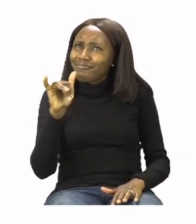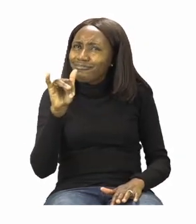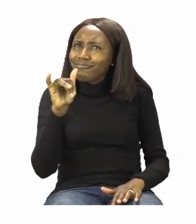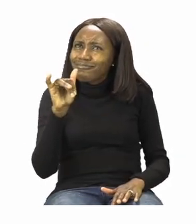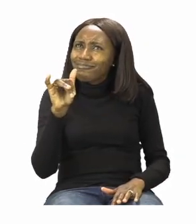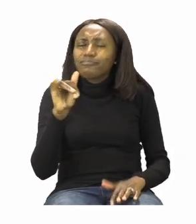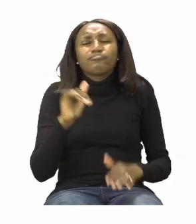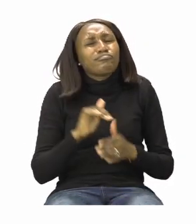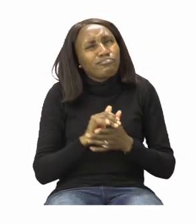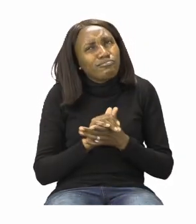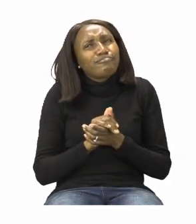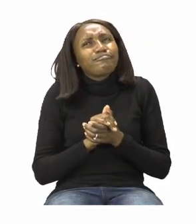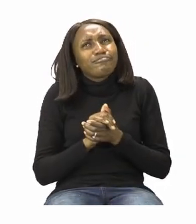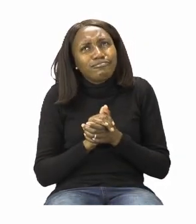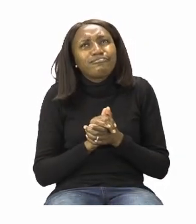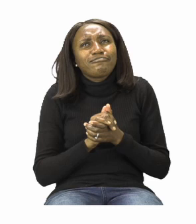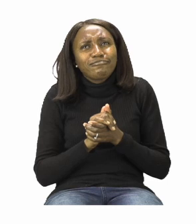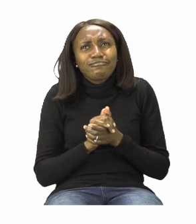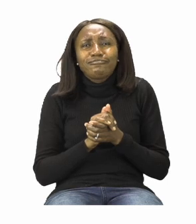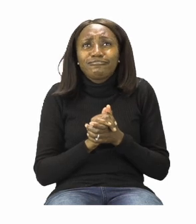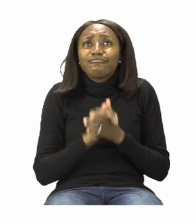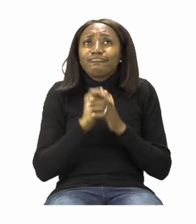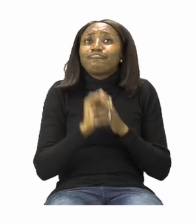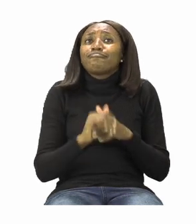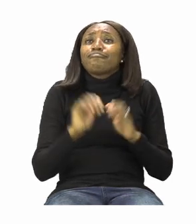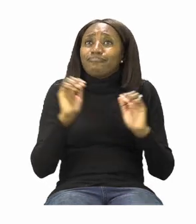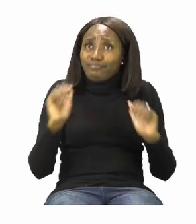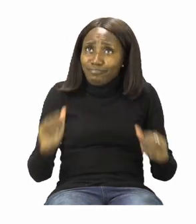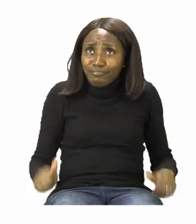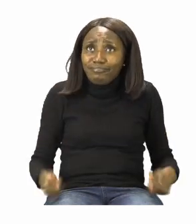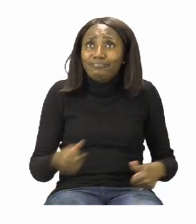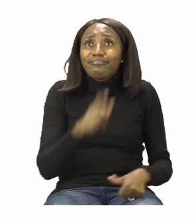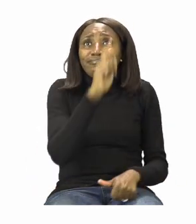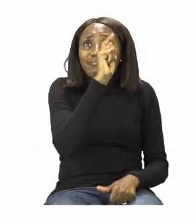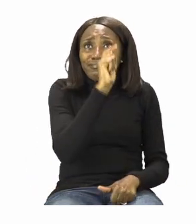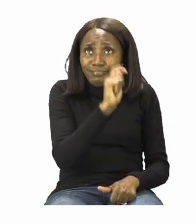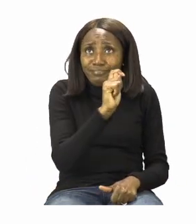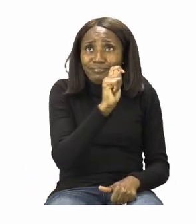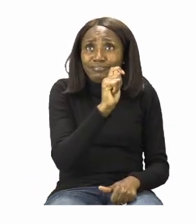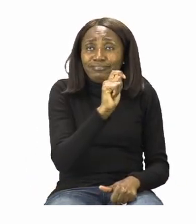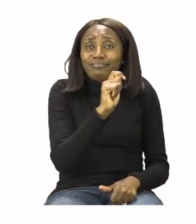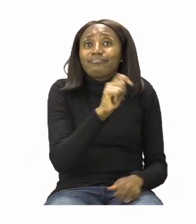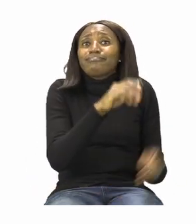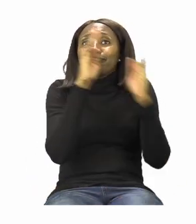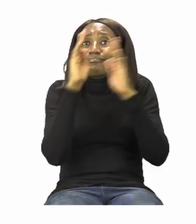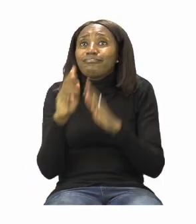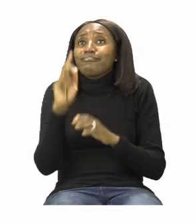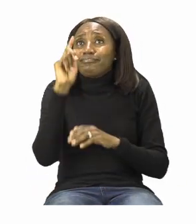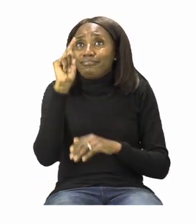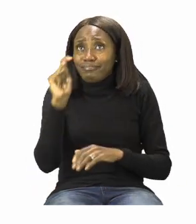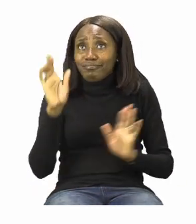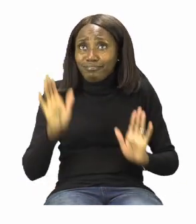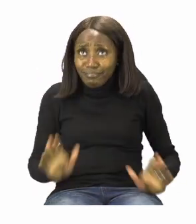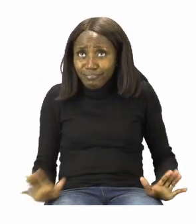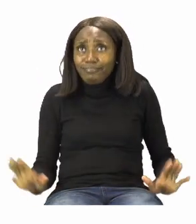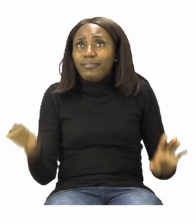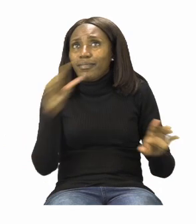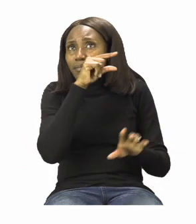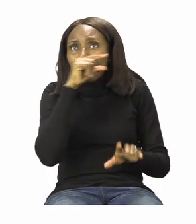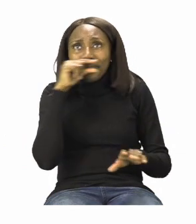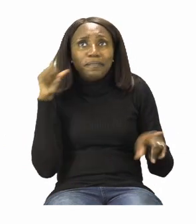It sounds as if Tim and Tori have the same beginning